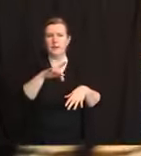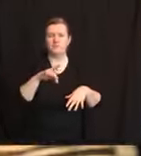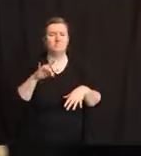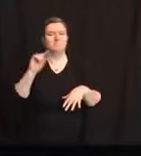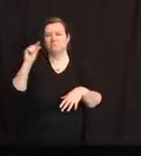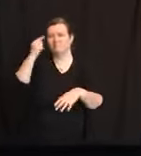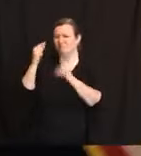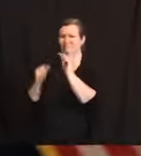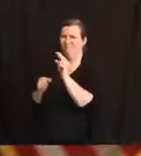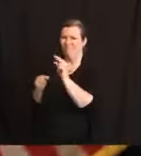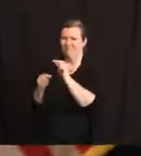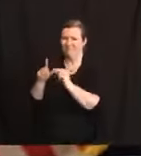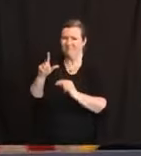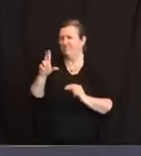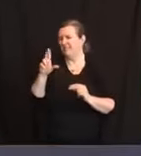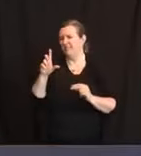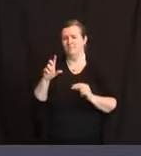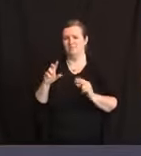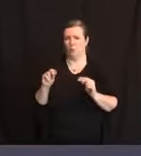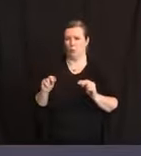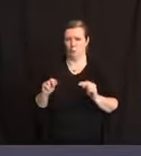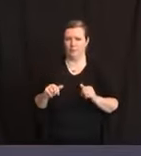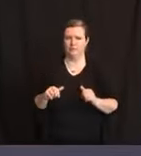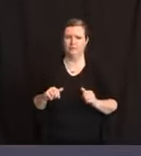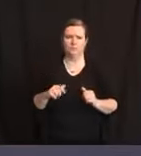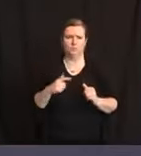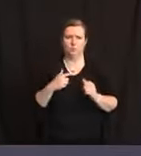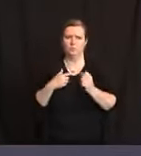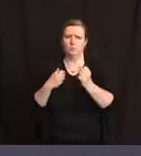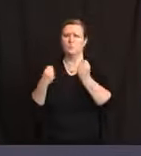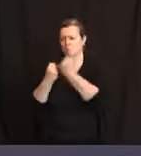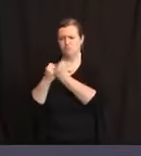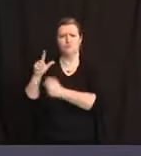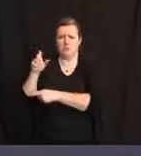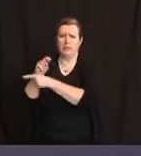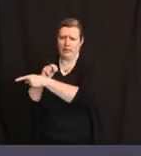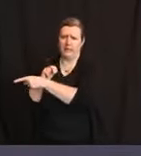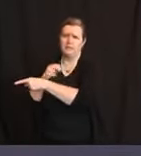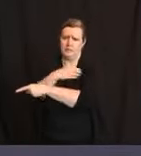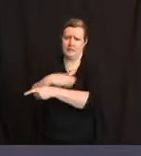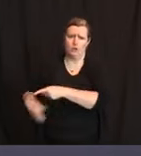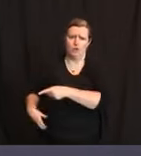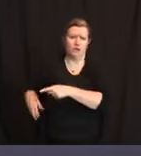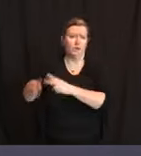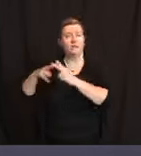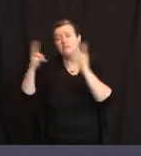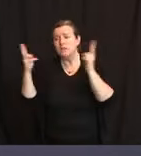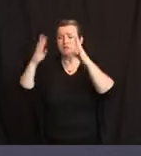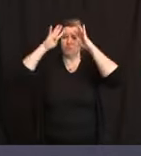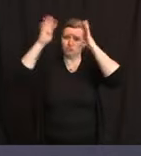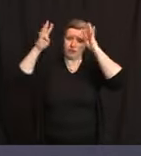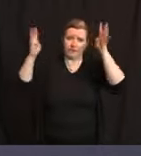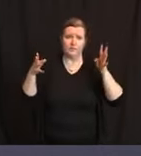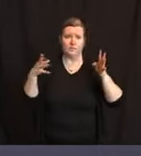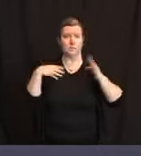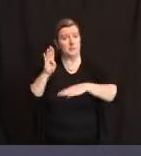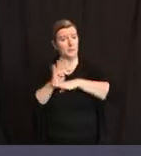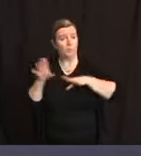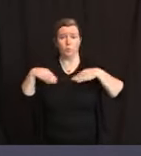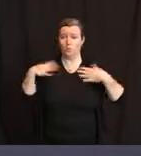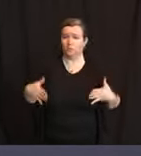going to see how it goes. But I do want to echo what Len just said. The creativity, the small business owners are